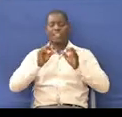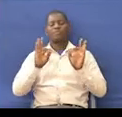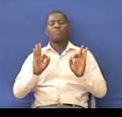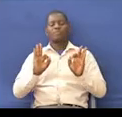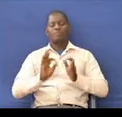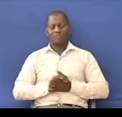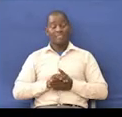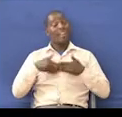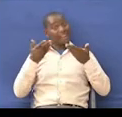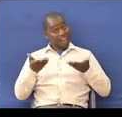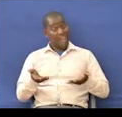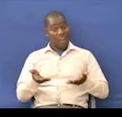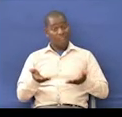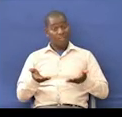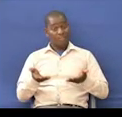Now,